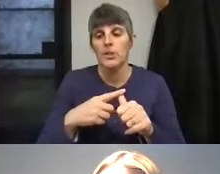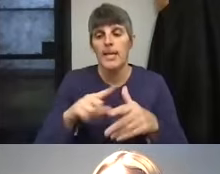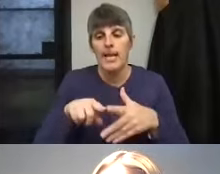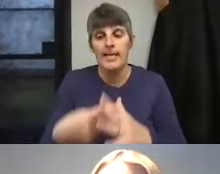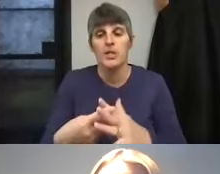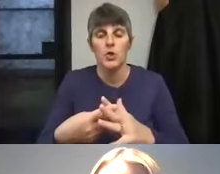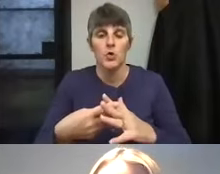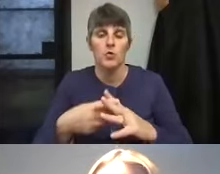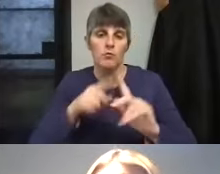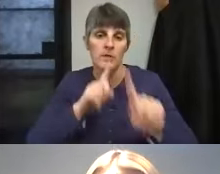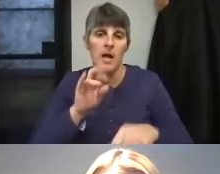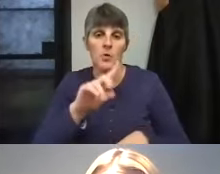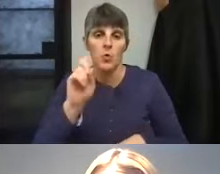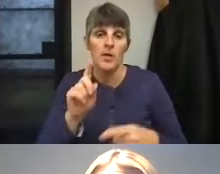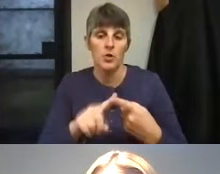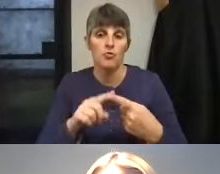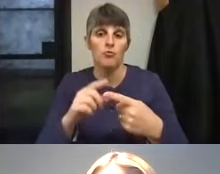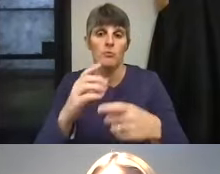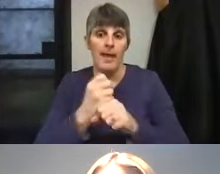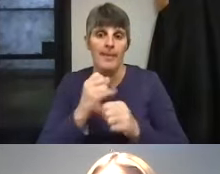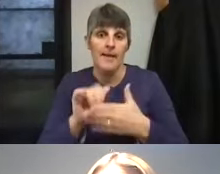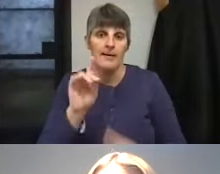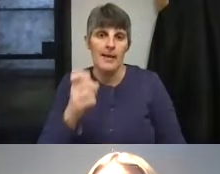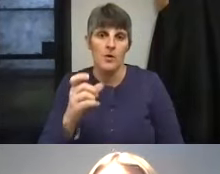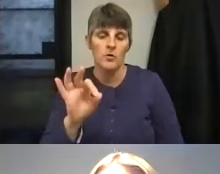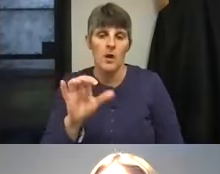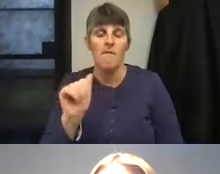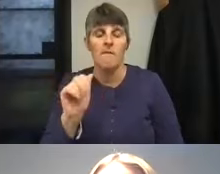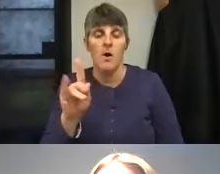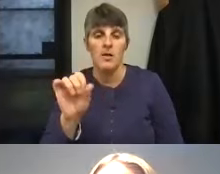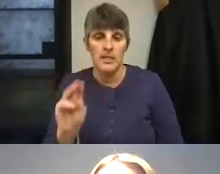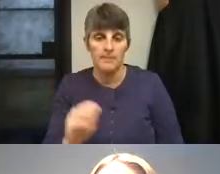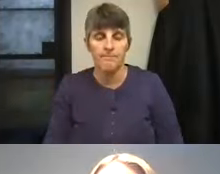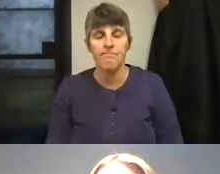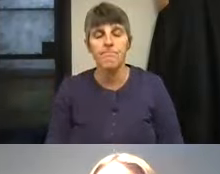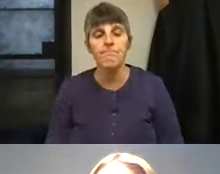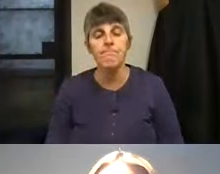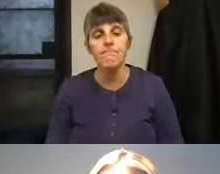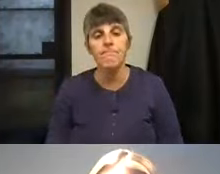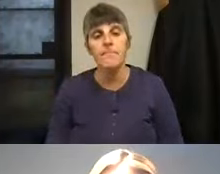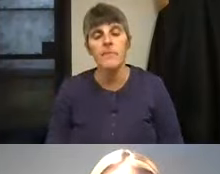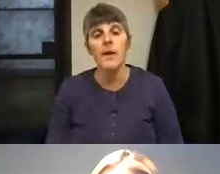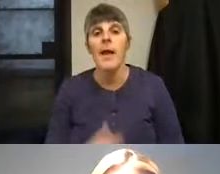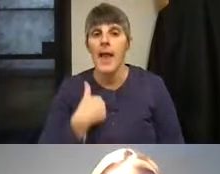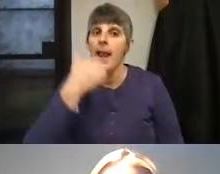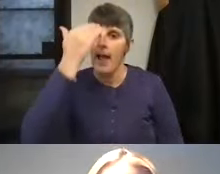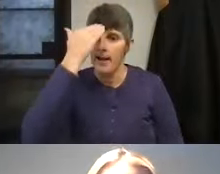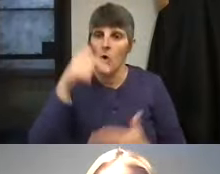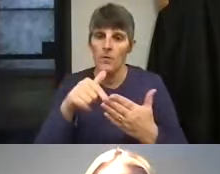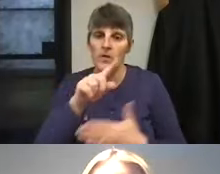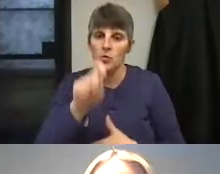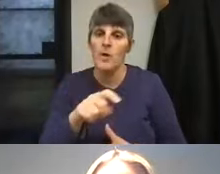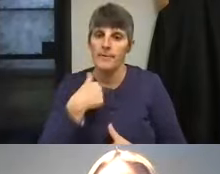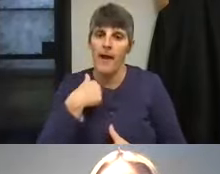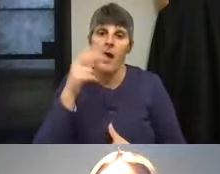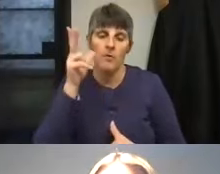initial response or question to receiving a diagnosis of autism. And I know this is a question that I've